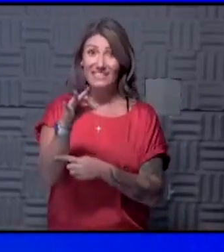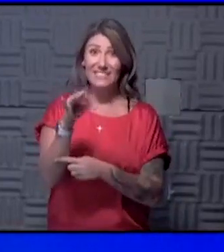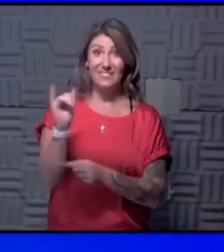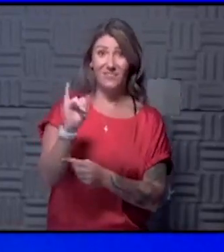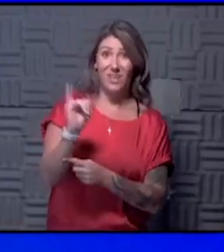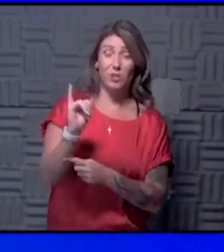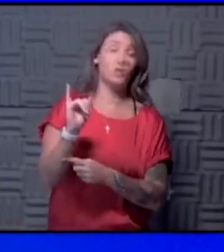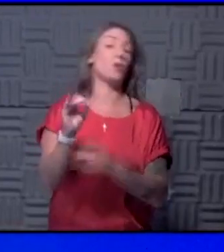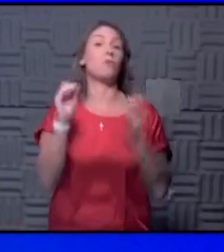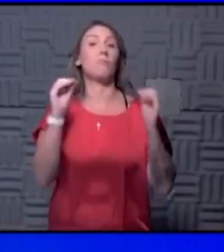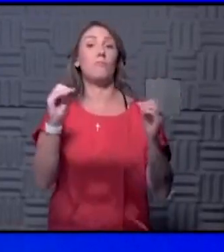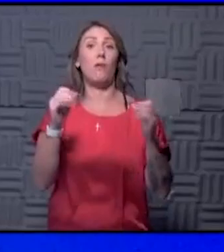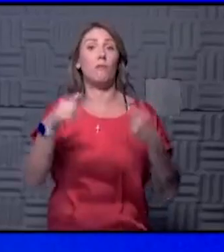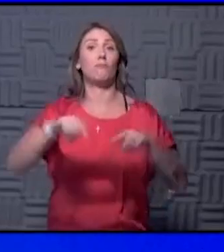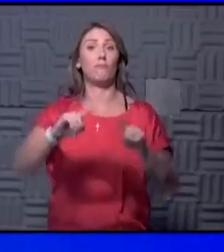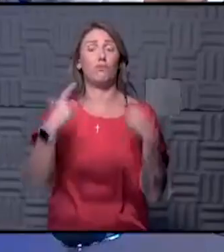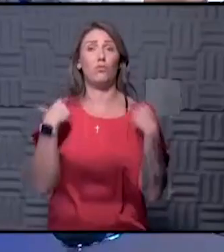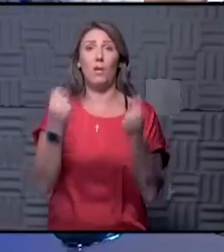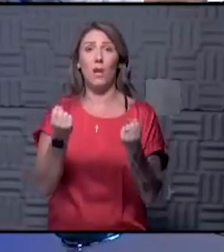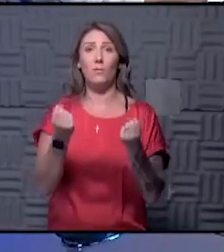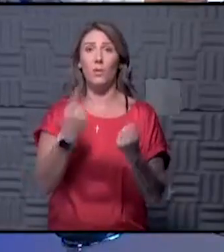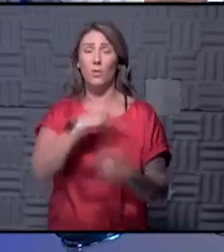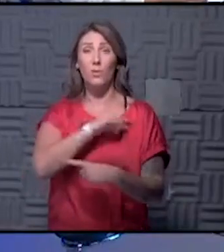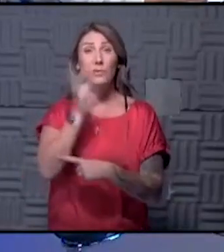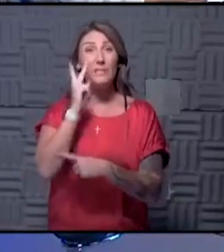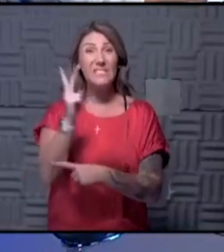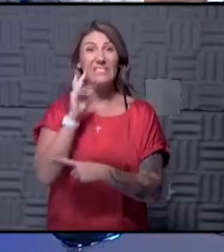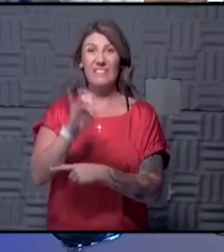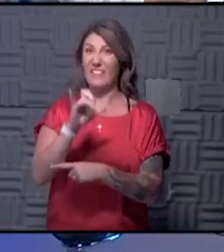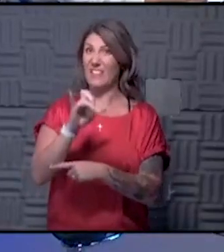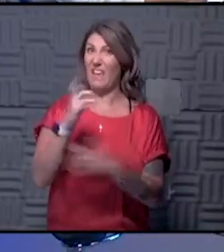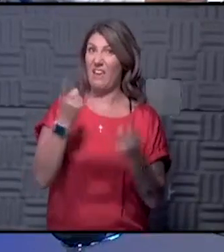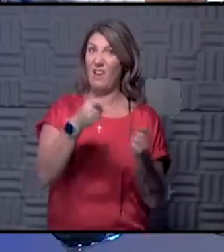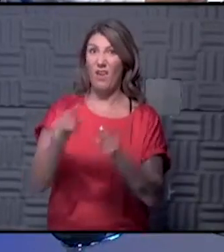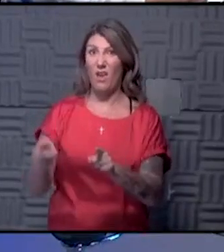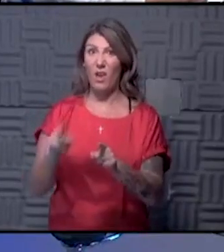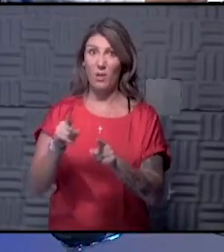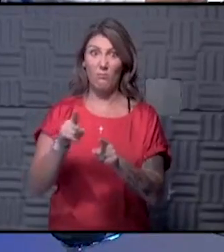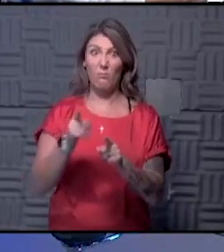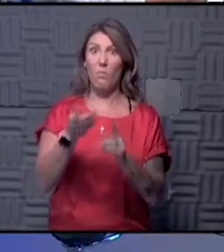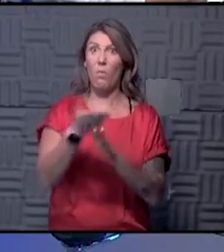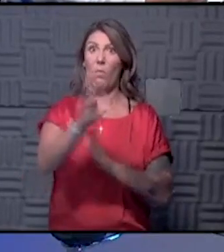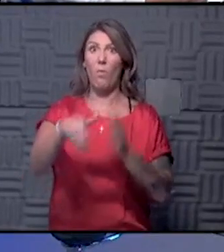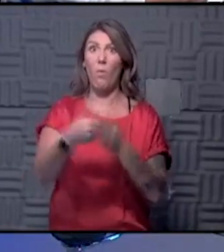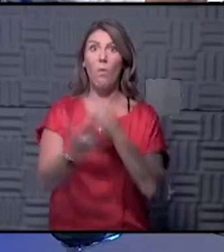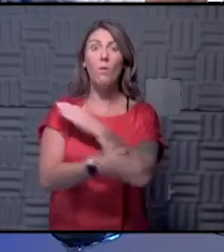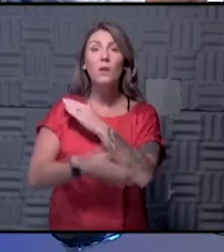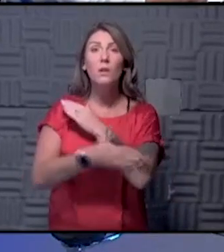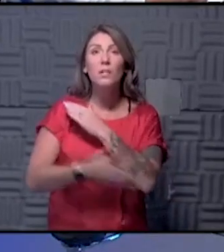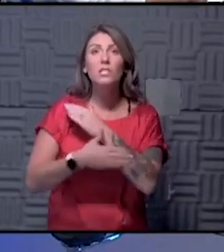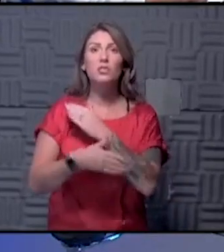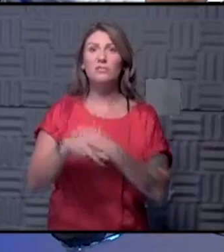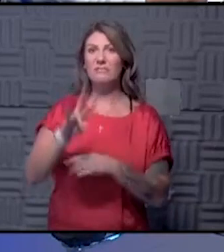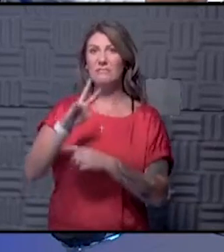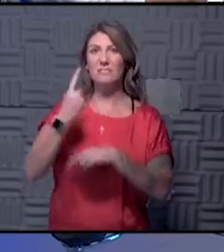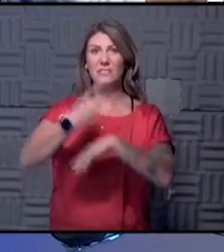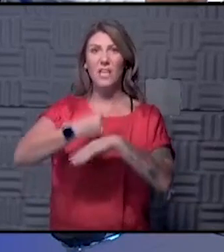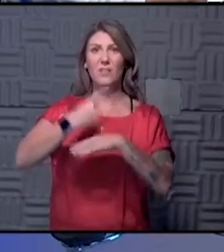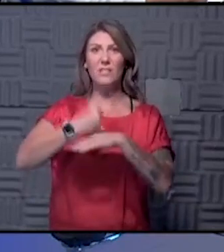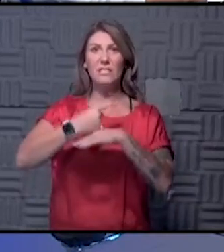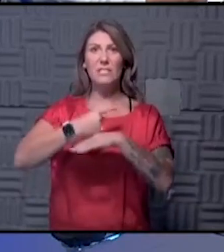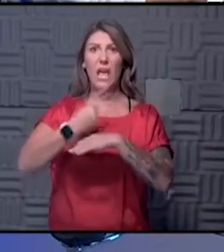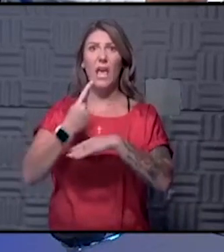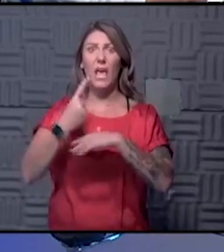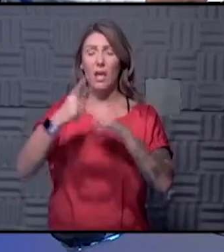and none in the recovery period. And we're seeing that trend across the country as the rolling 7-day total continues to rise throughout the United States. So